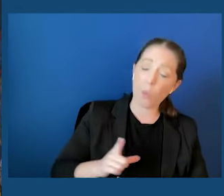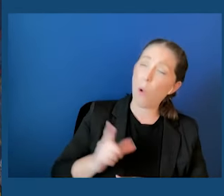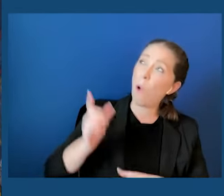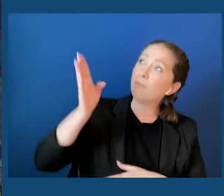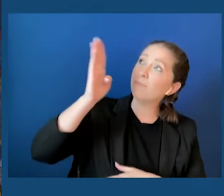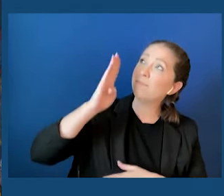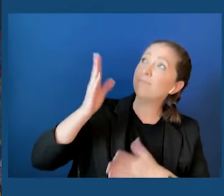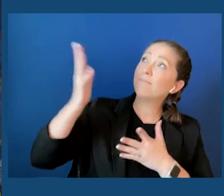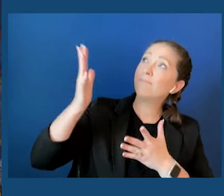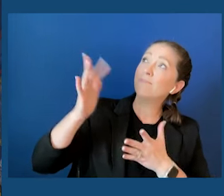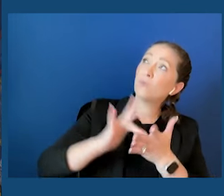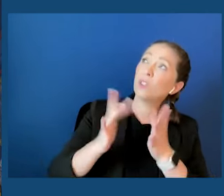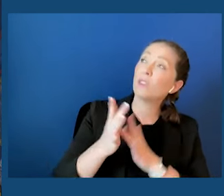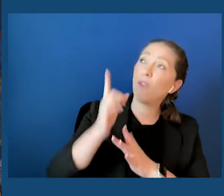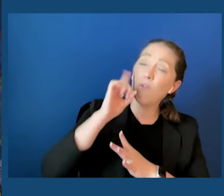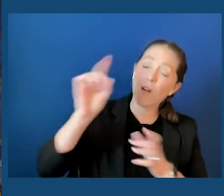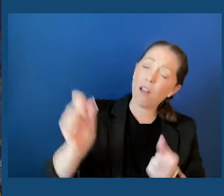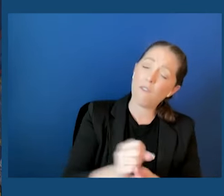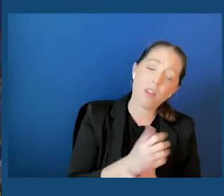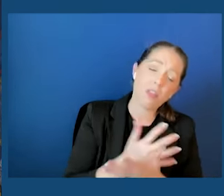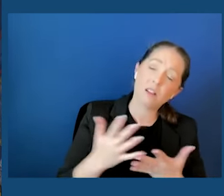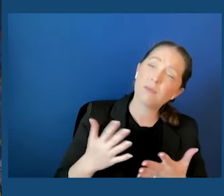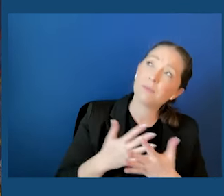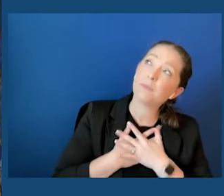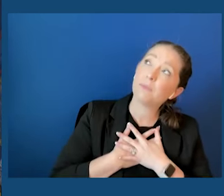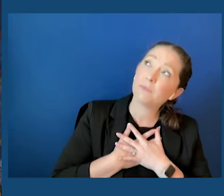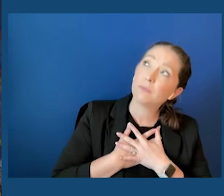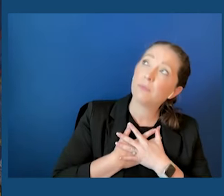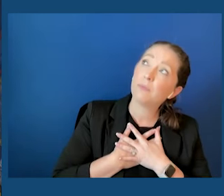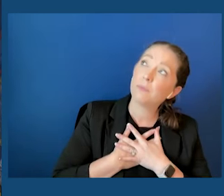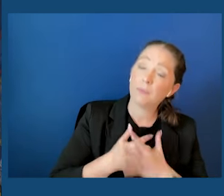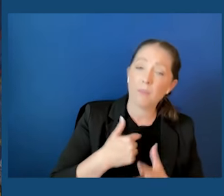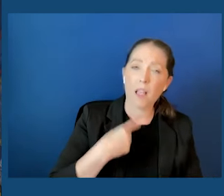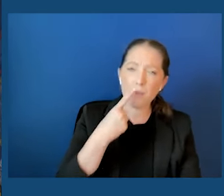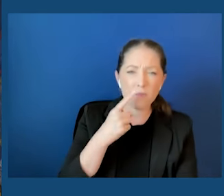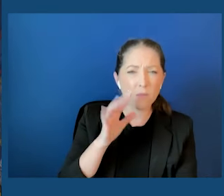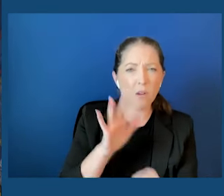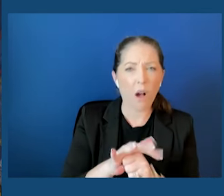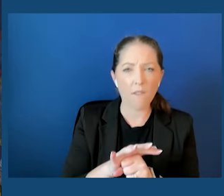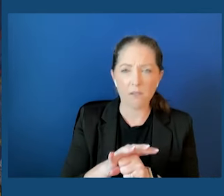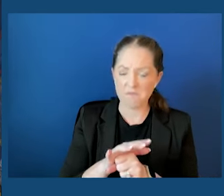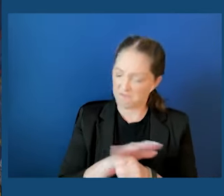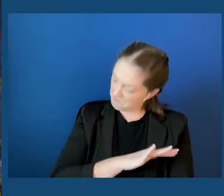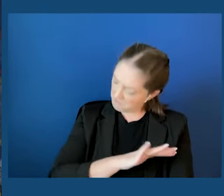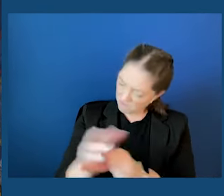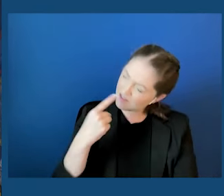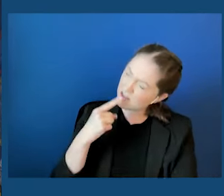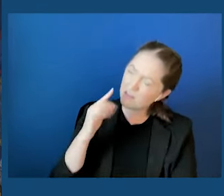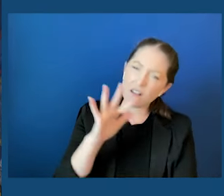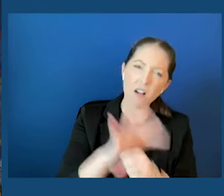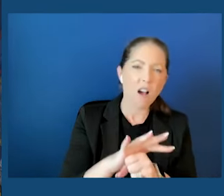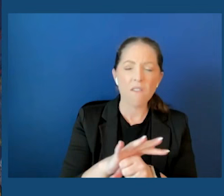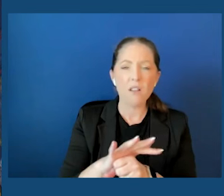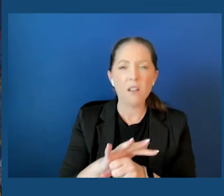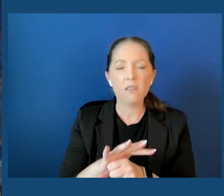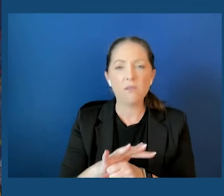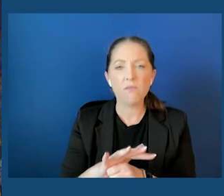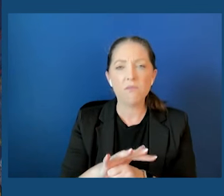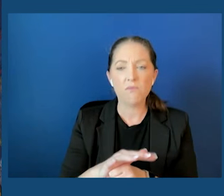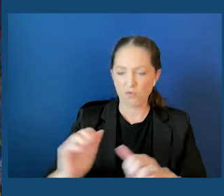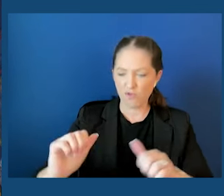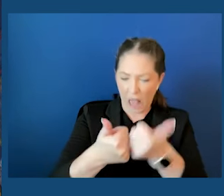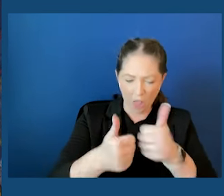everything. And I'm confident, completely confident, that no matter what challenges lie